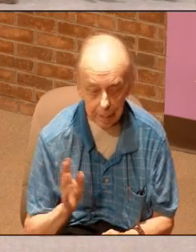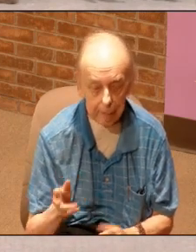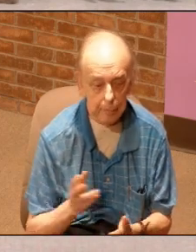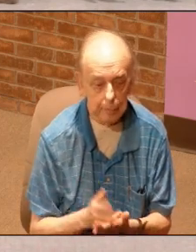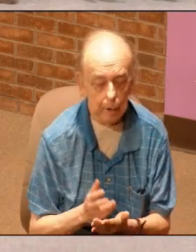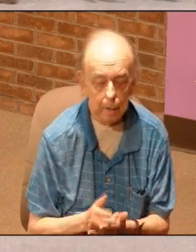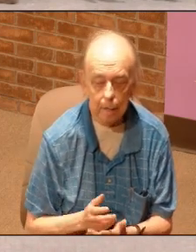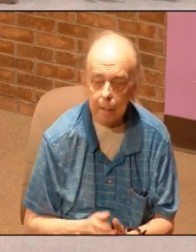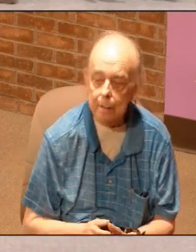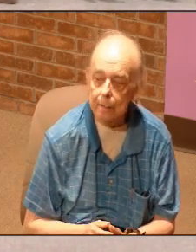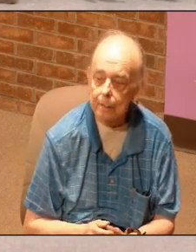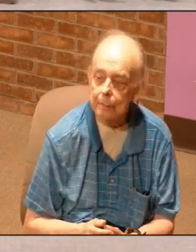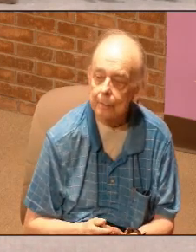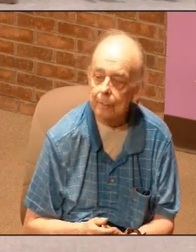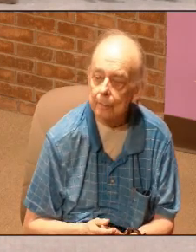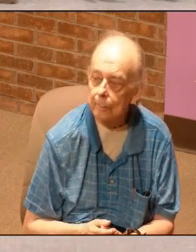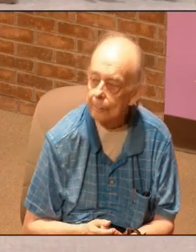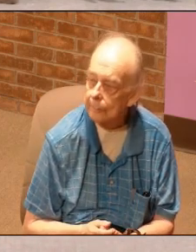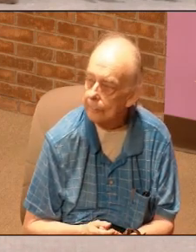Okay?